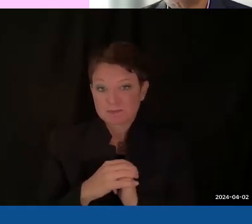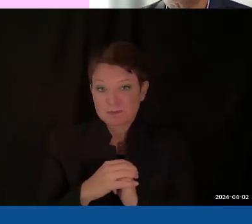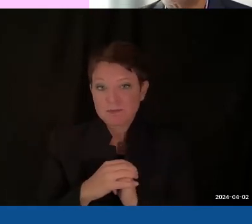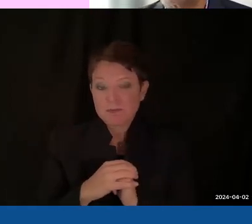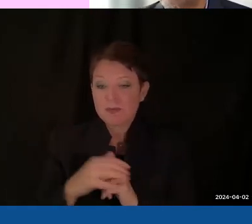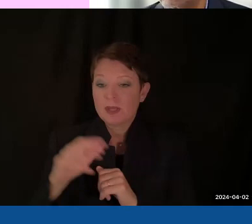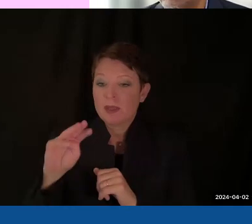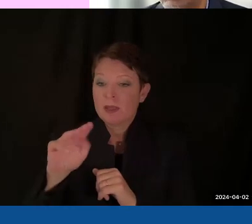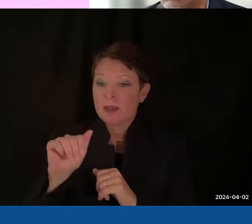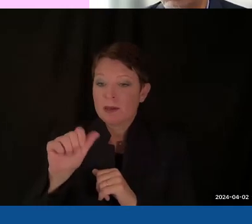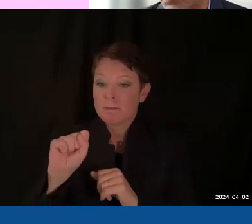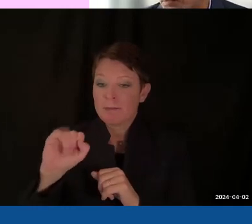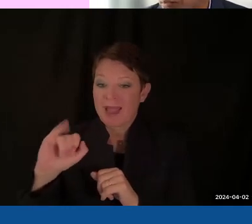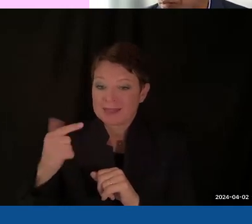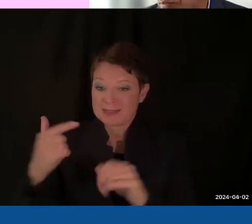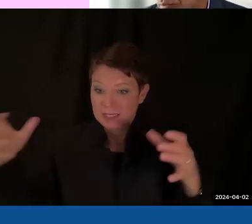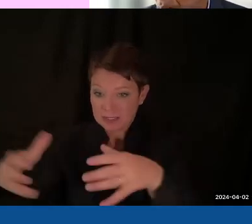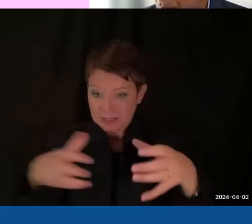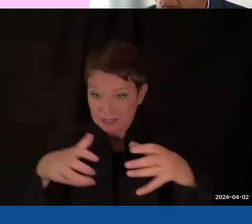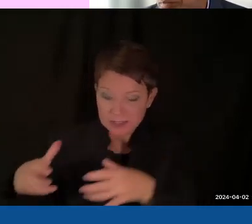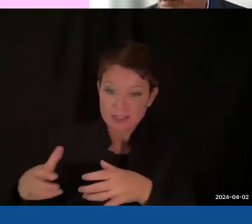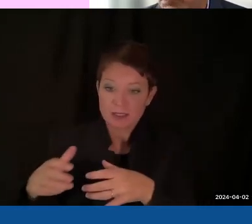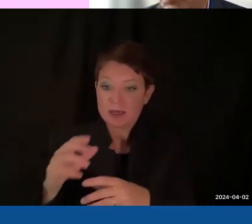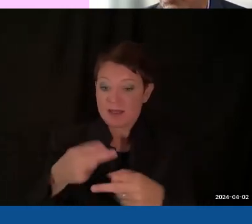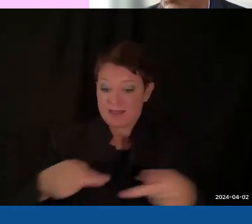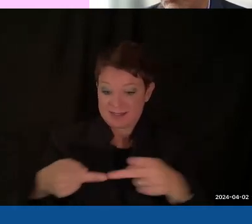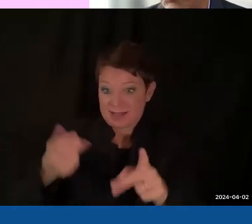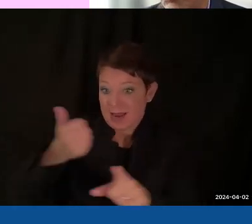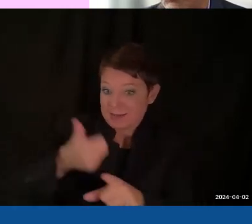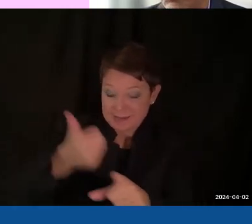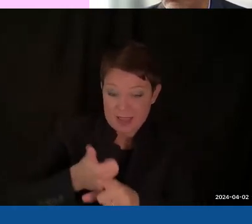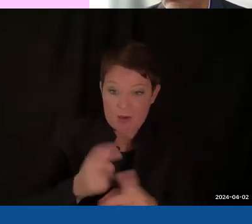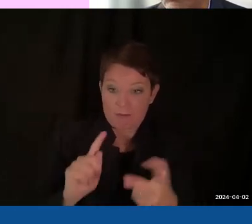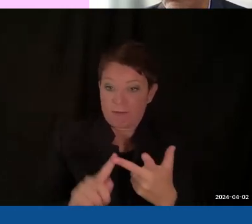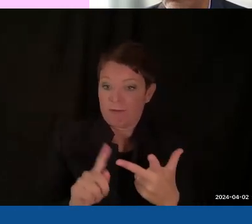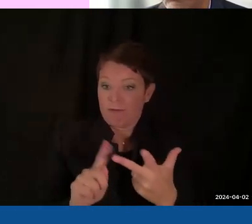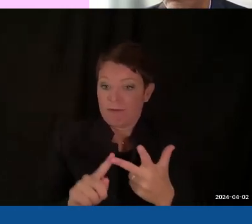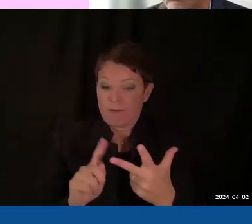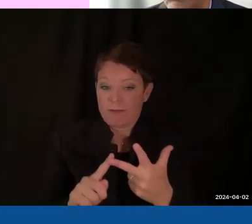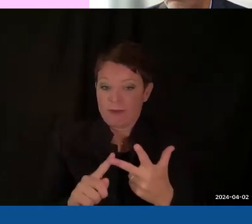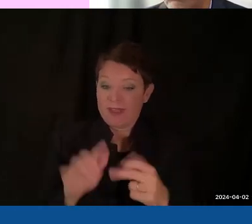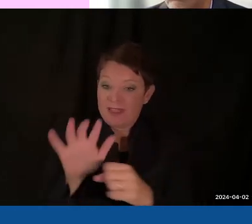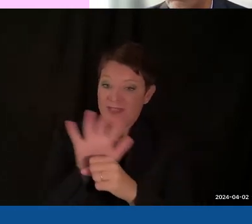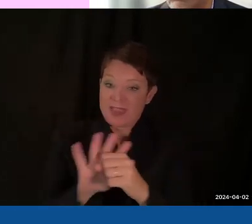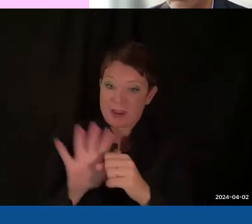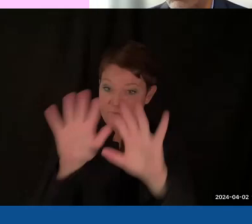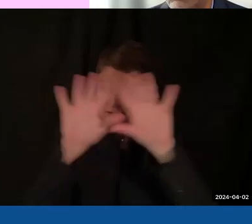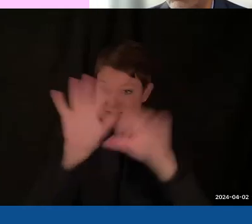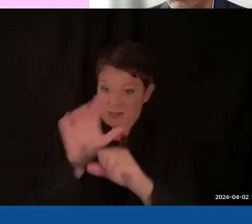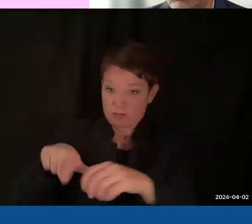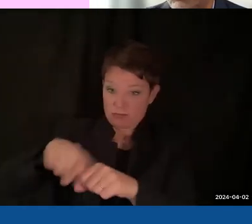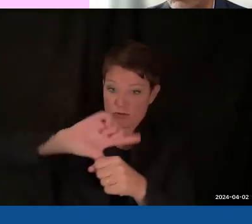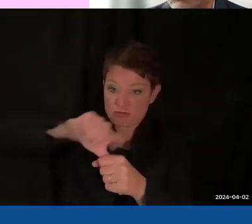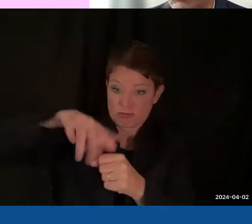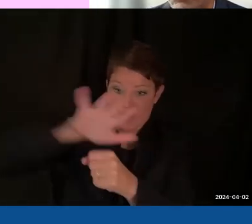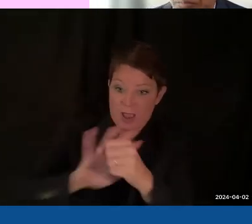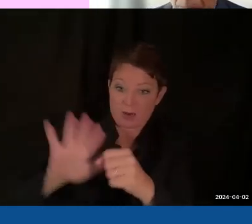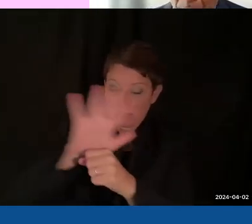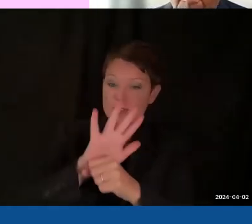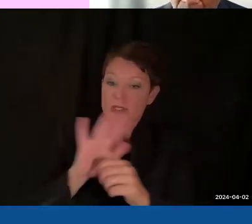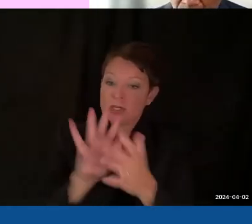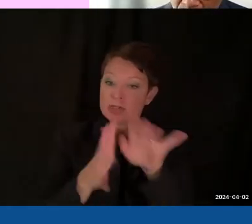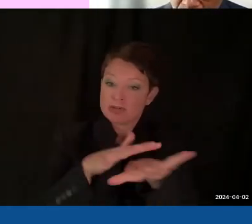The massing, the site itself, the areas around it, and the traffic, and